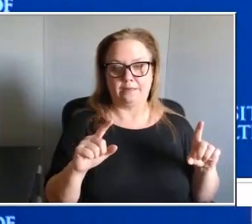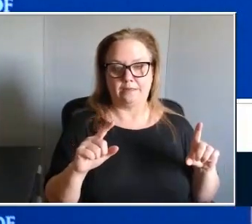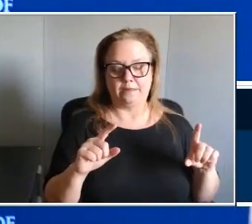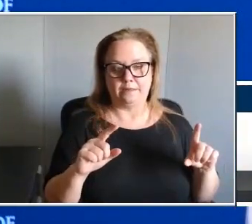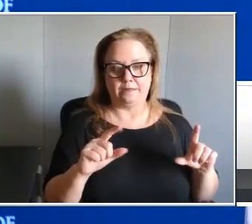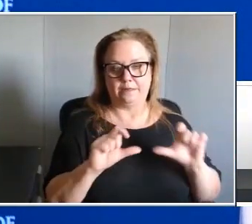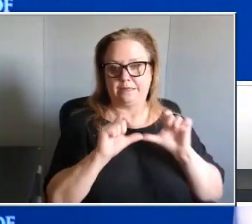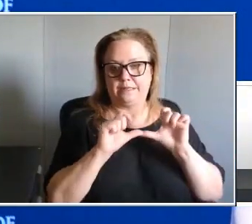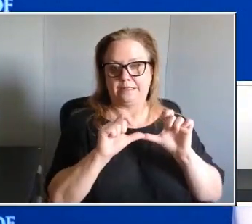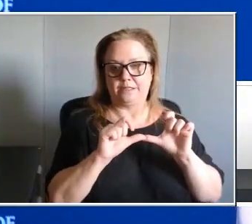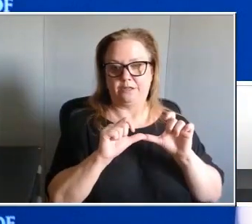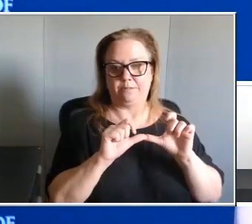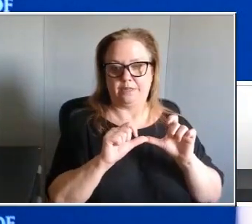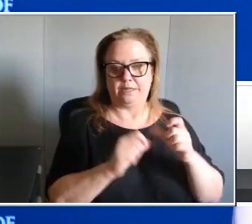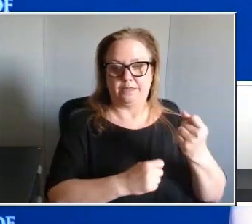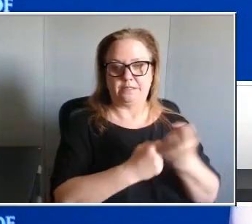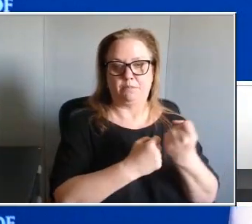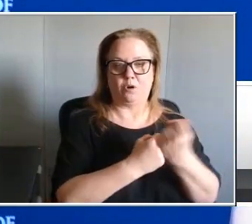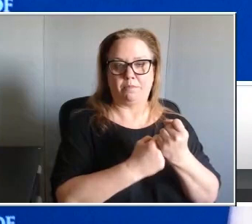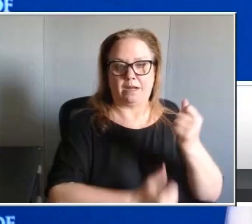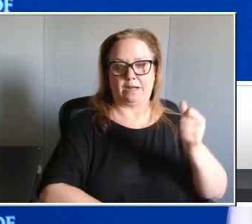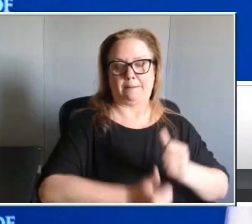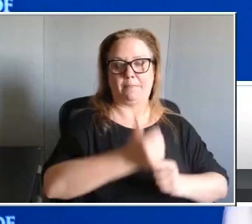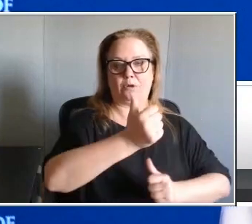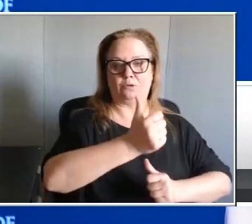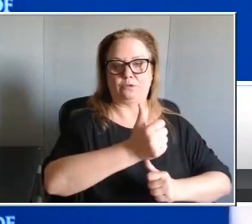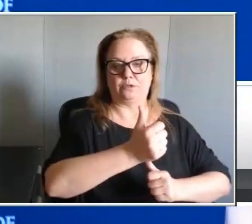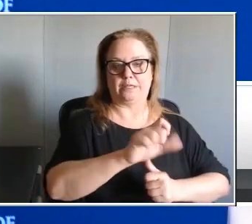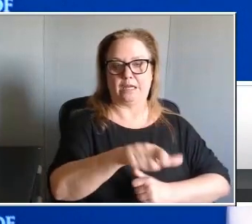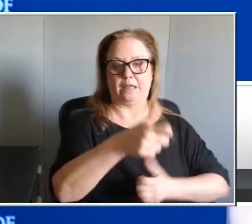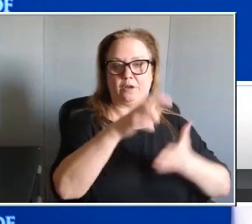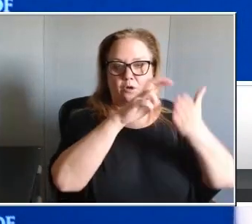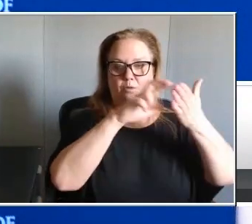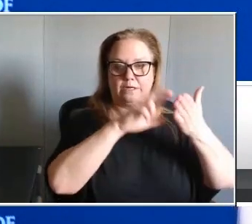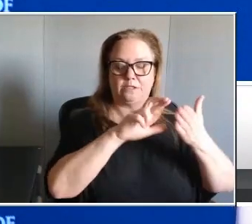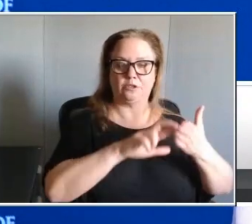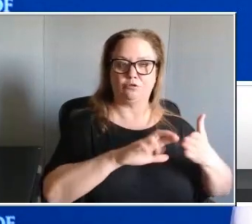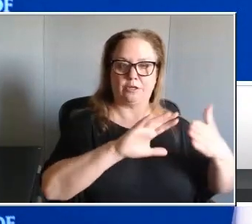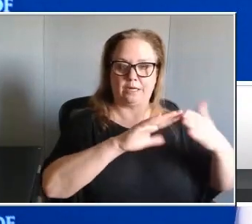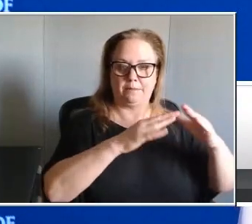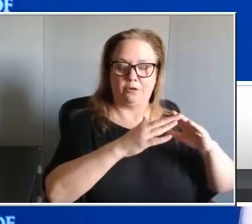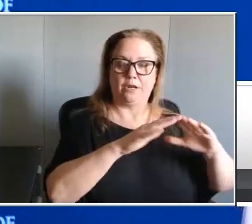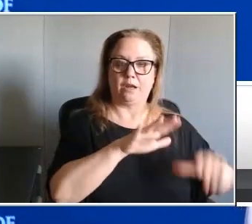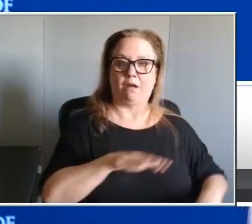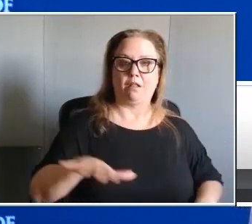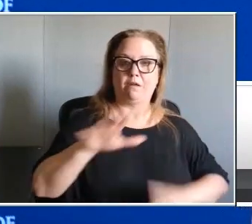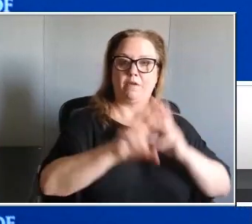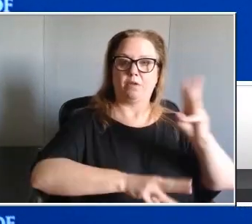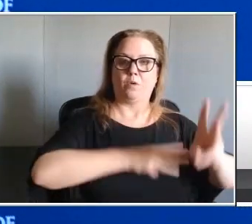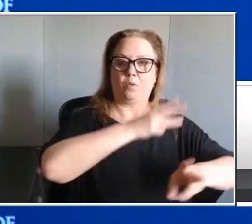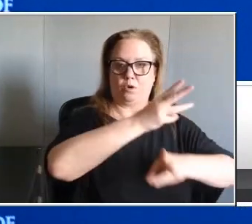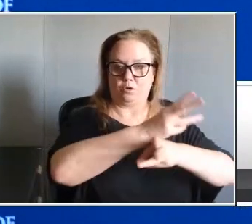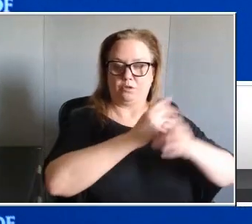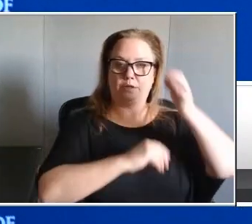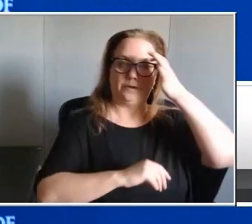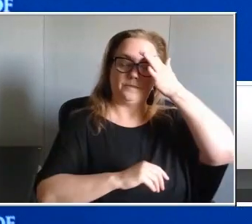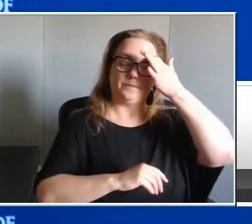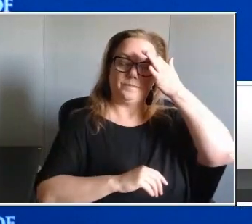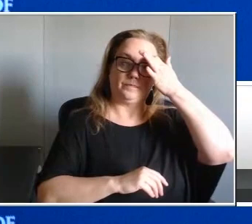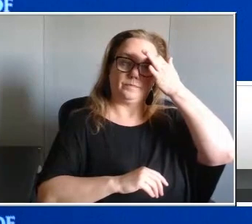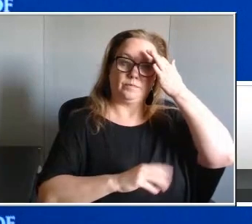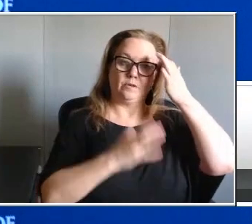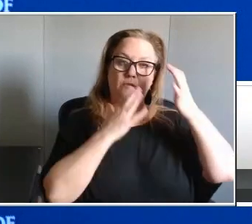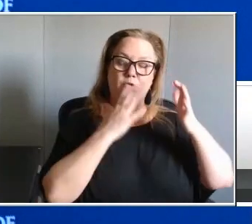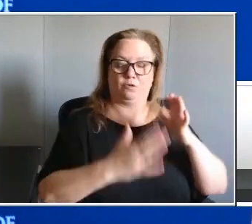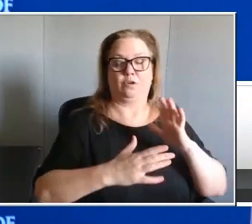be supported by most of the other research community around the world. There is a good critique of this